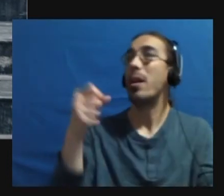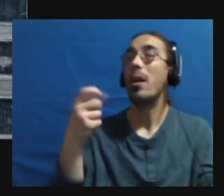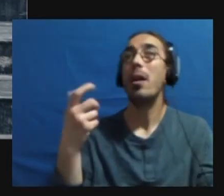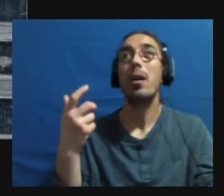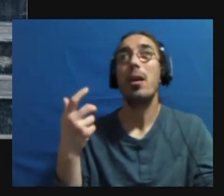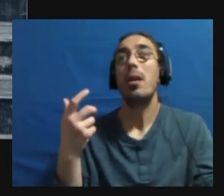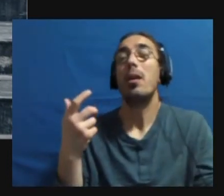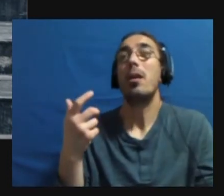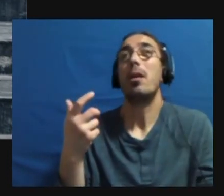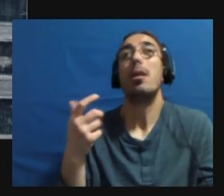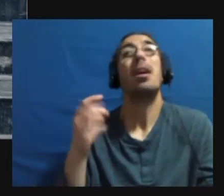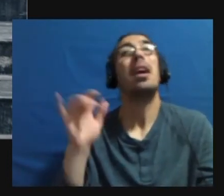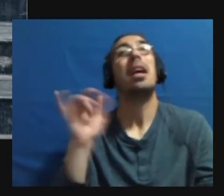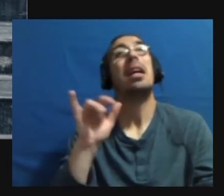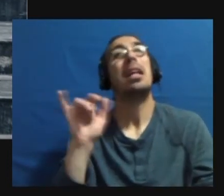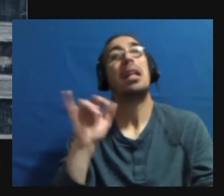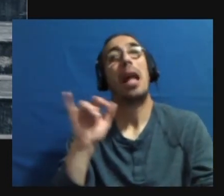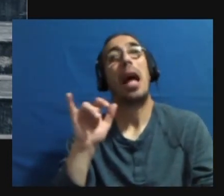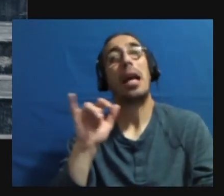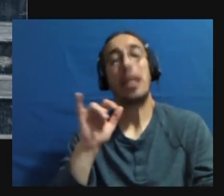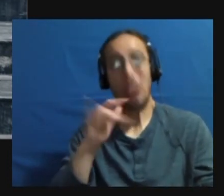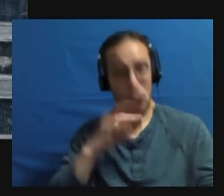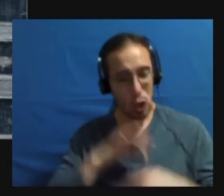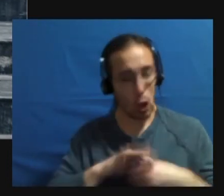it's like soul destroying. It's crushing.